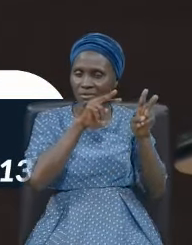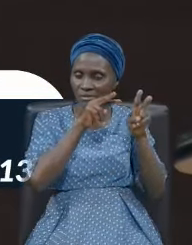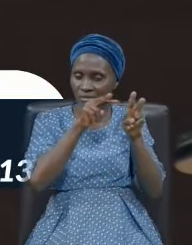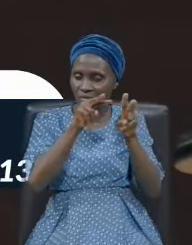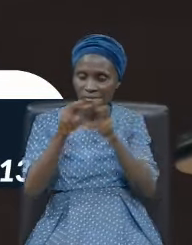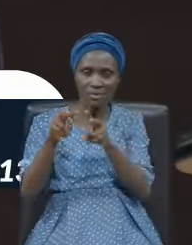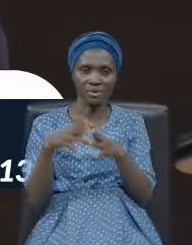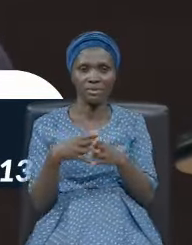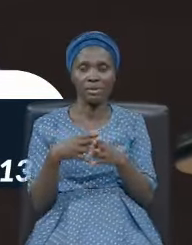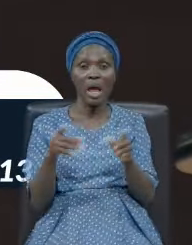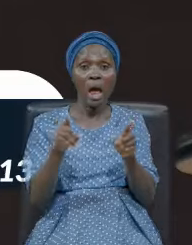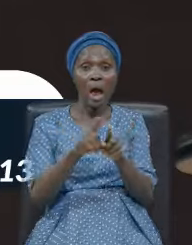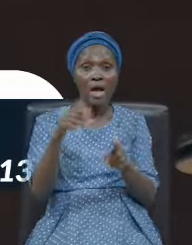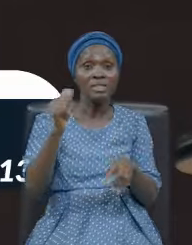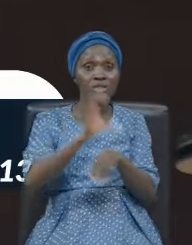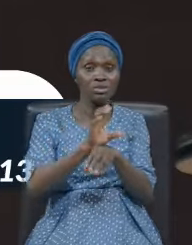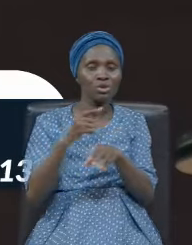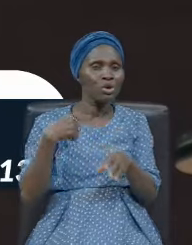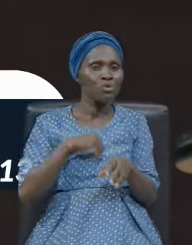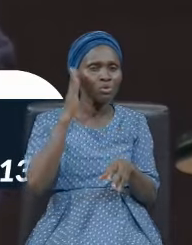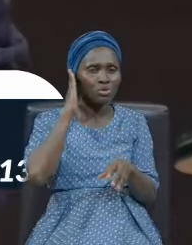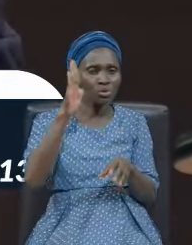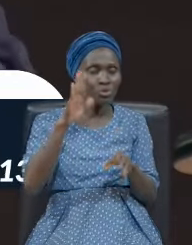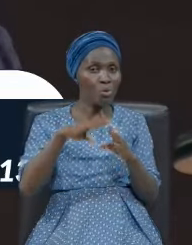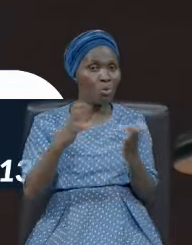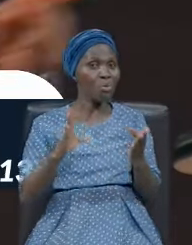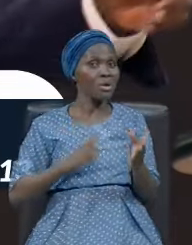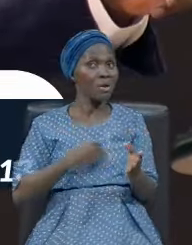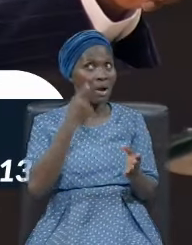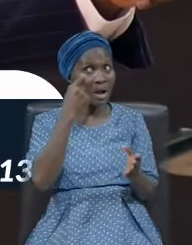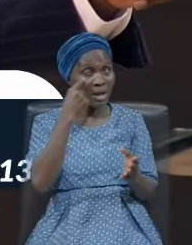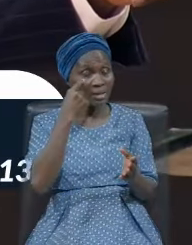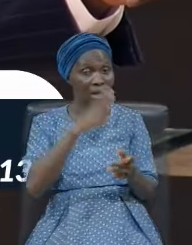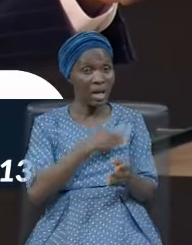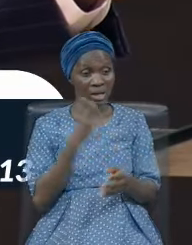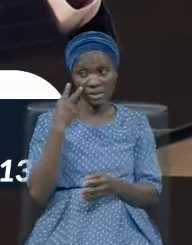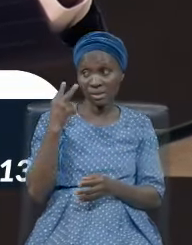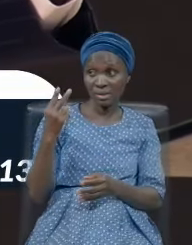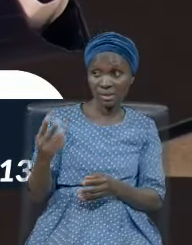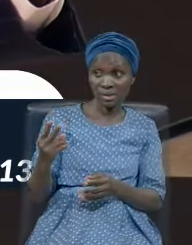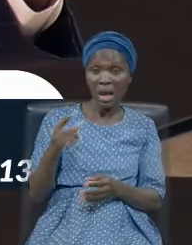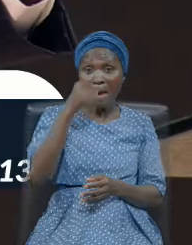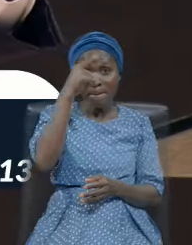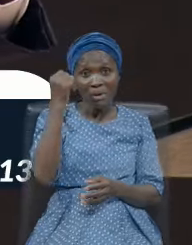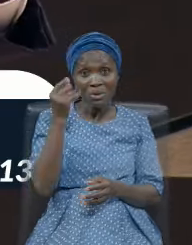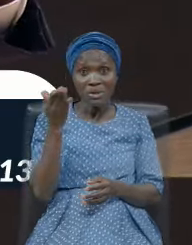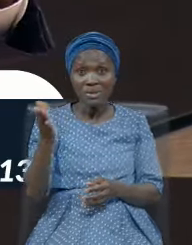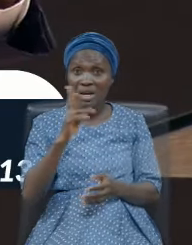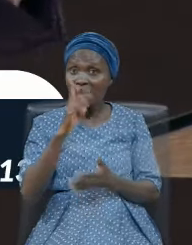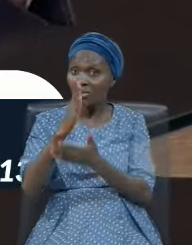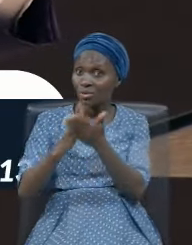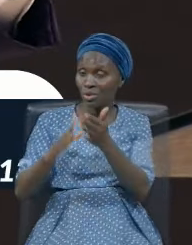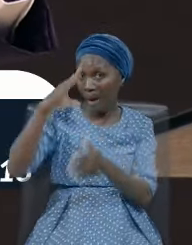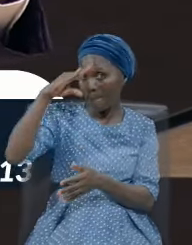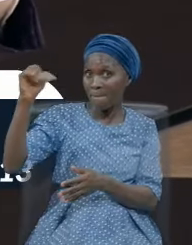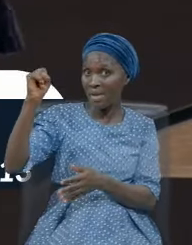church, we should open our eyes and see, because there are certain men,